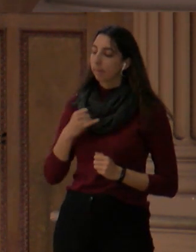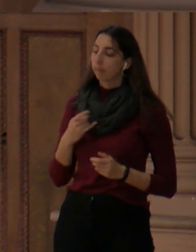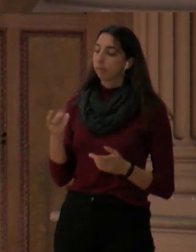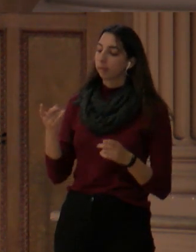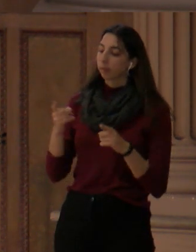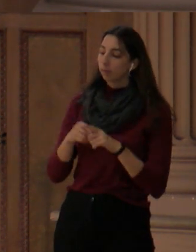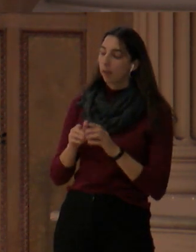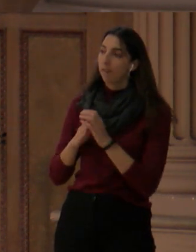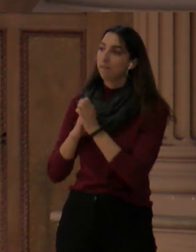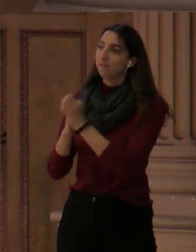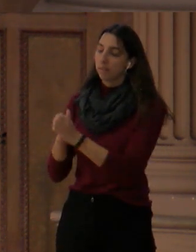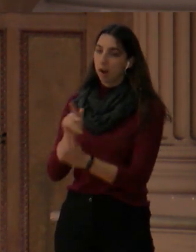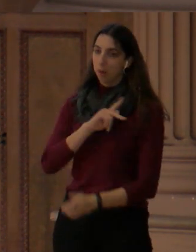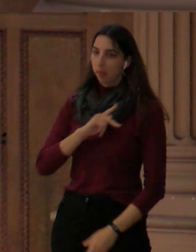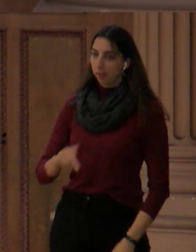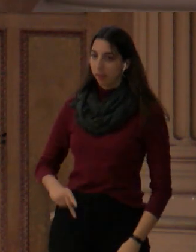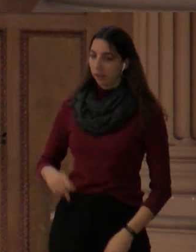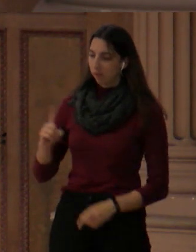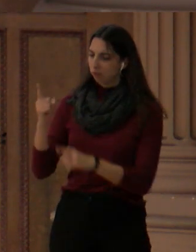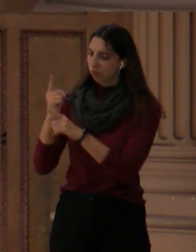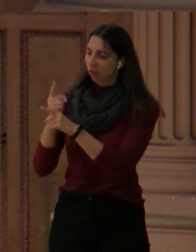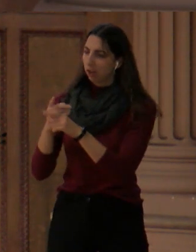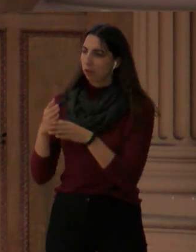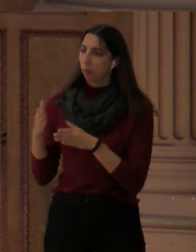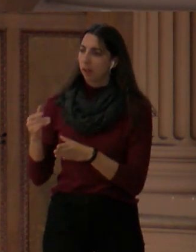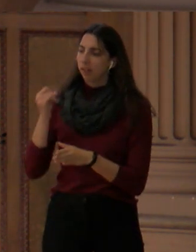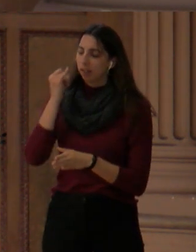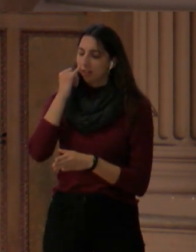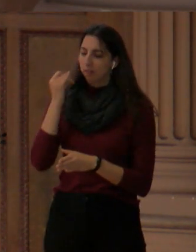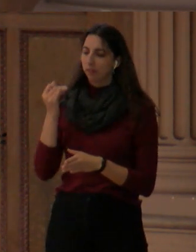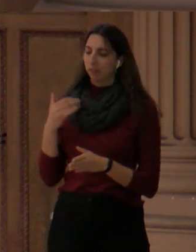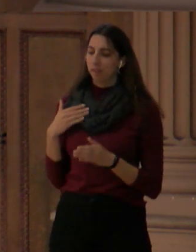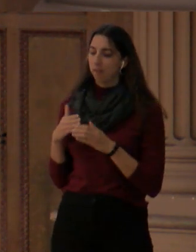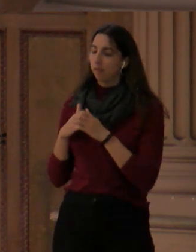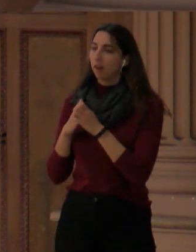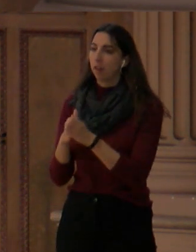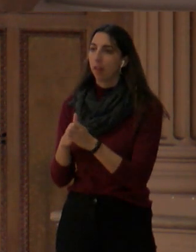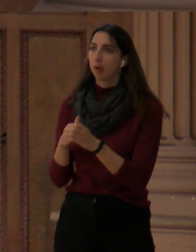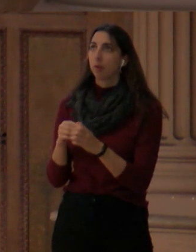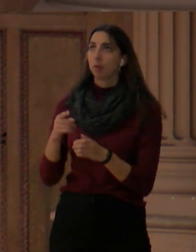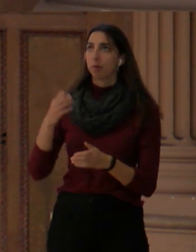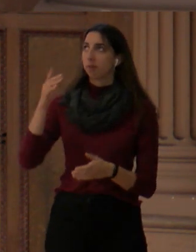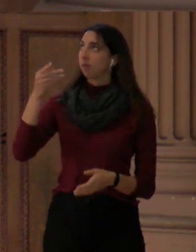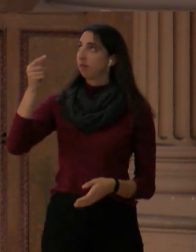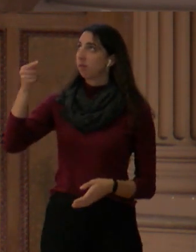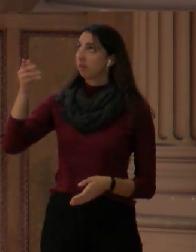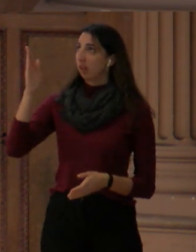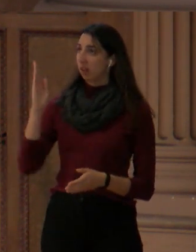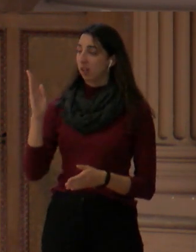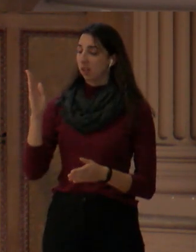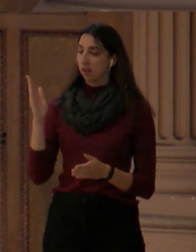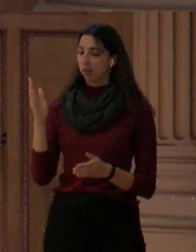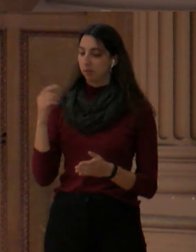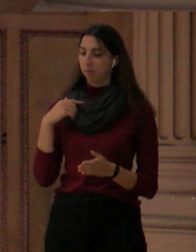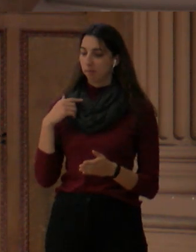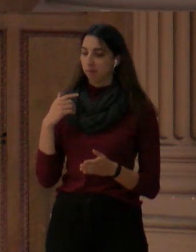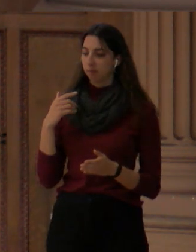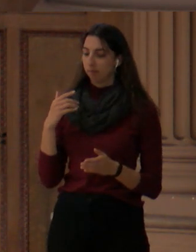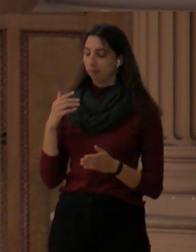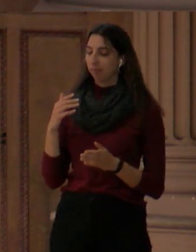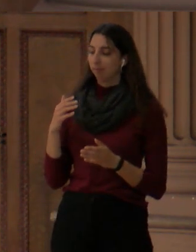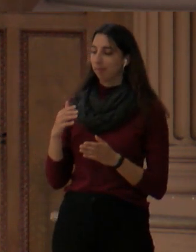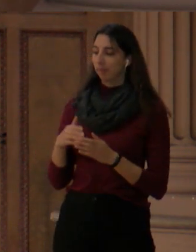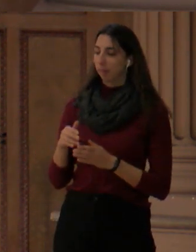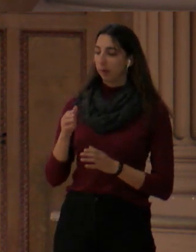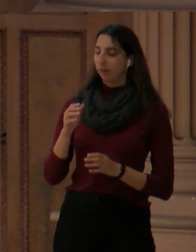reigns over you will follow the Lord your God, it'll be well. But if you will not obey the voice of the Lord, but